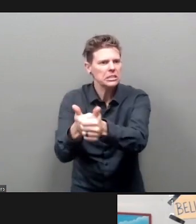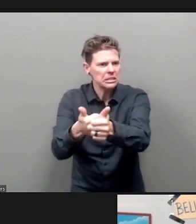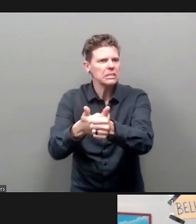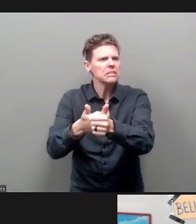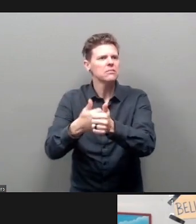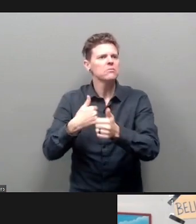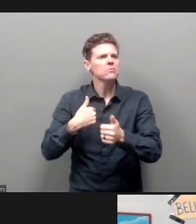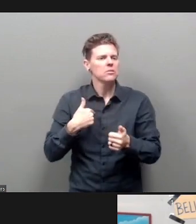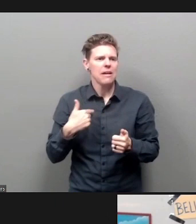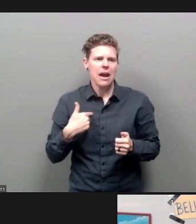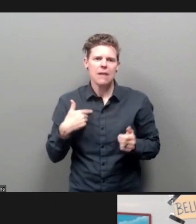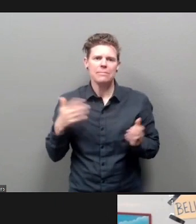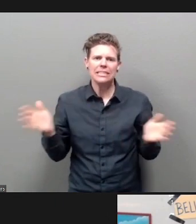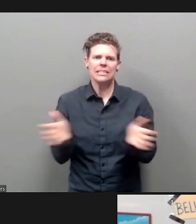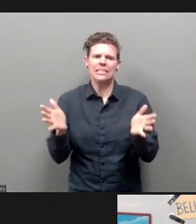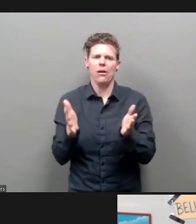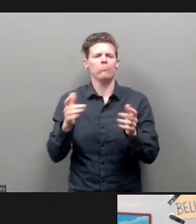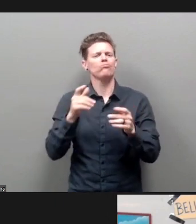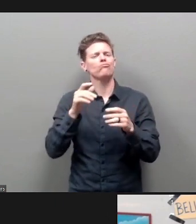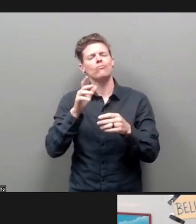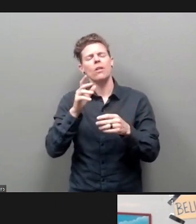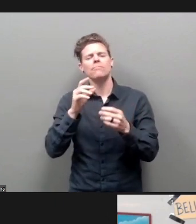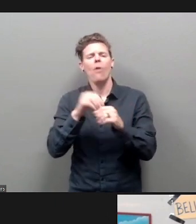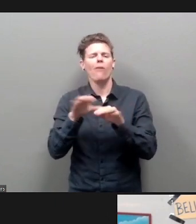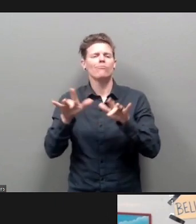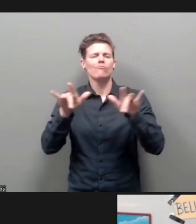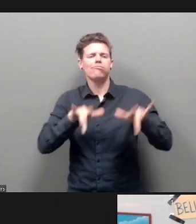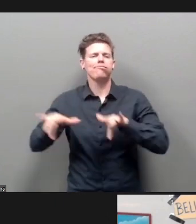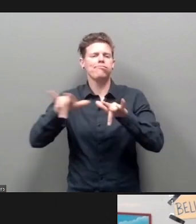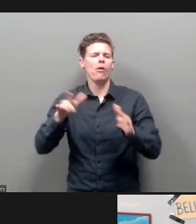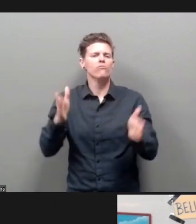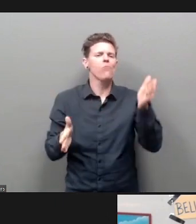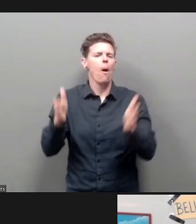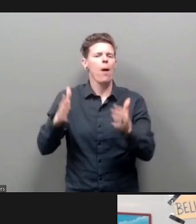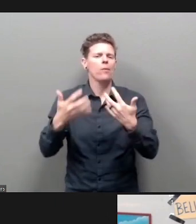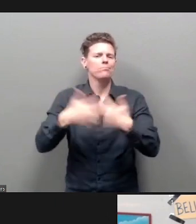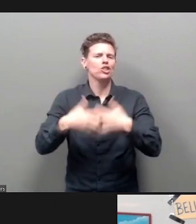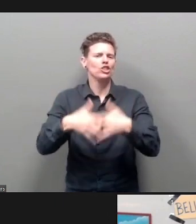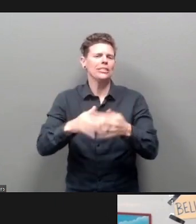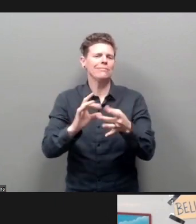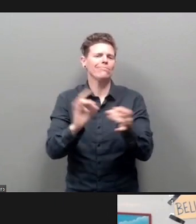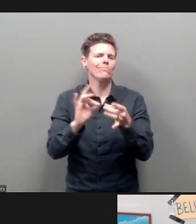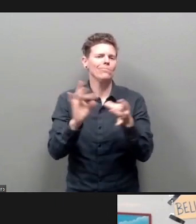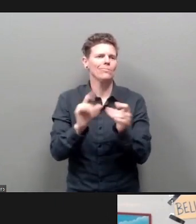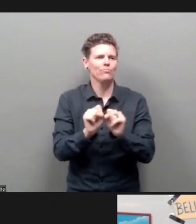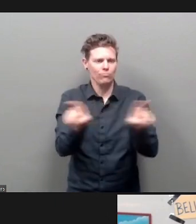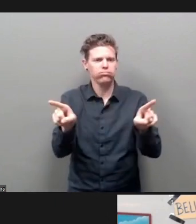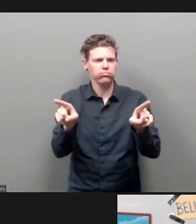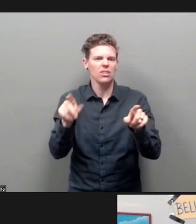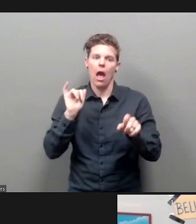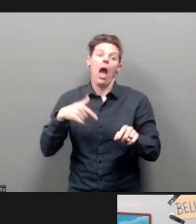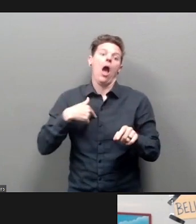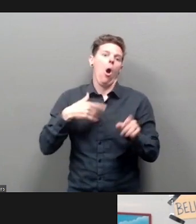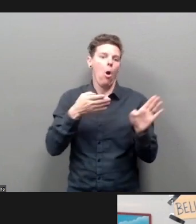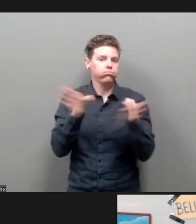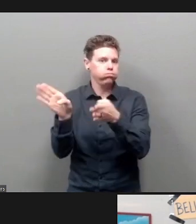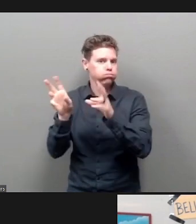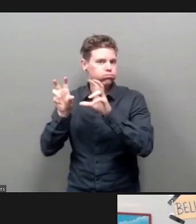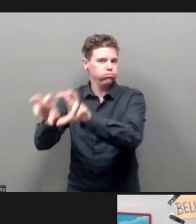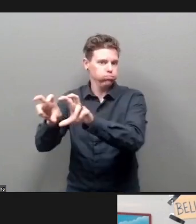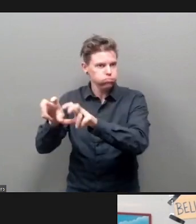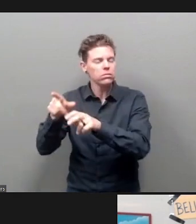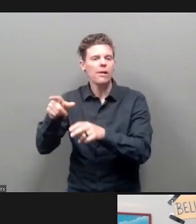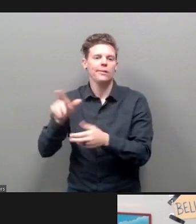efficient for everybody. And we are investing in that so that most of what you need to know about your